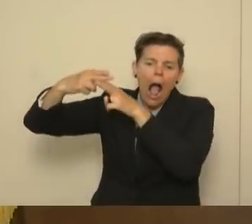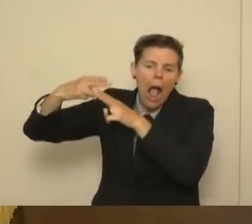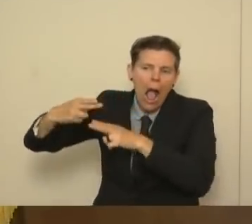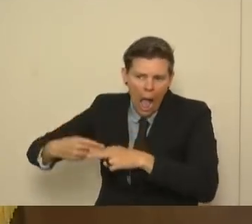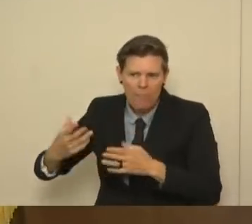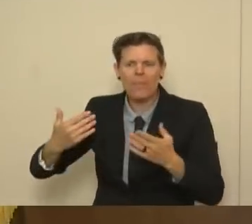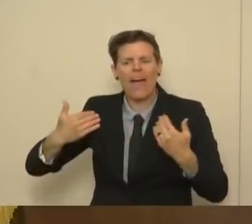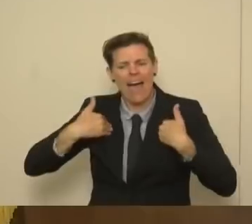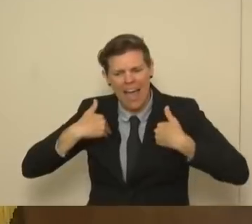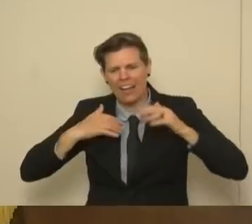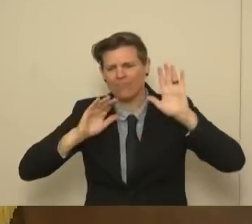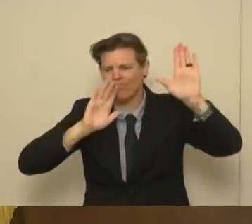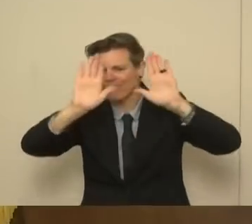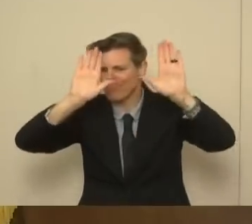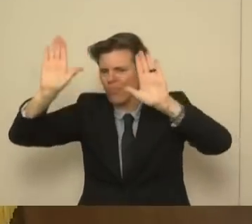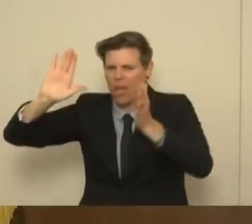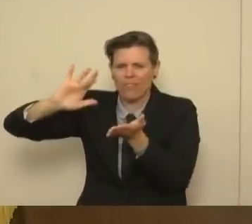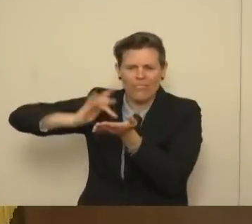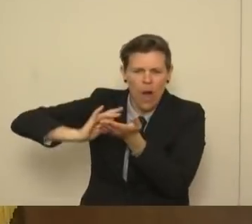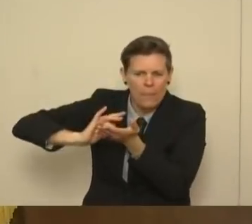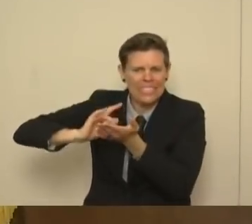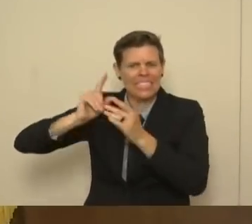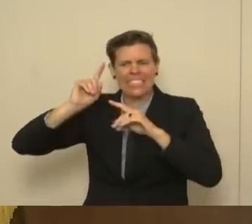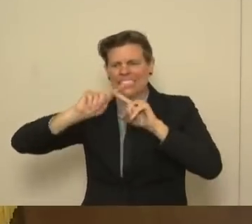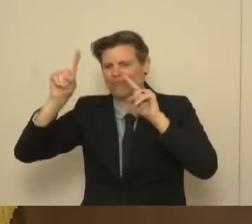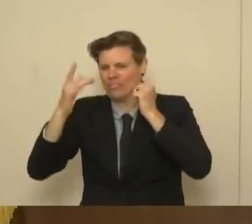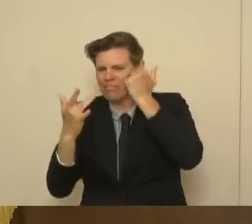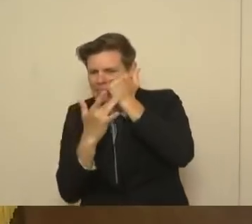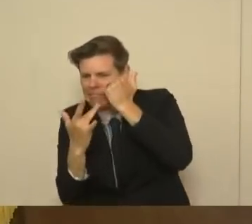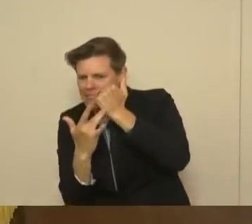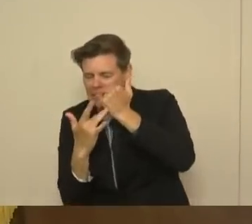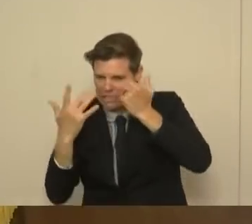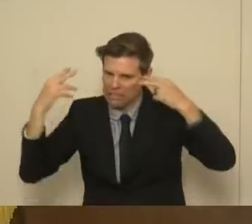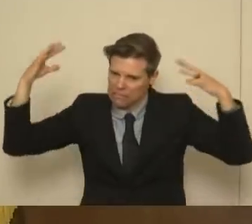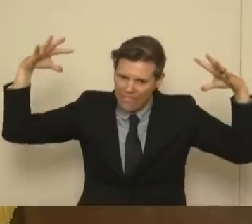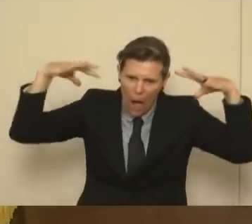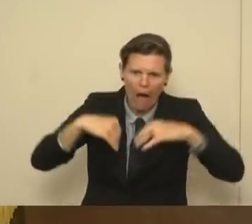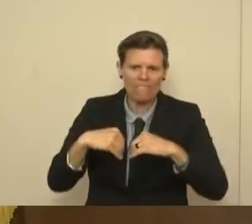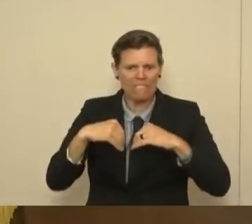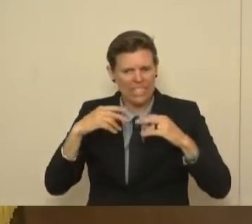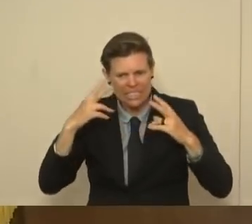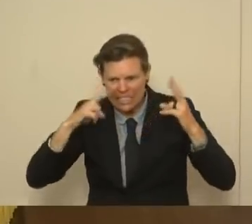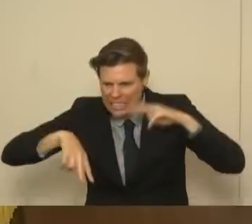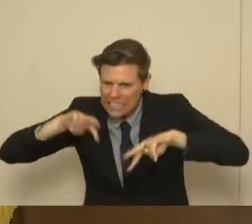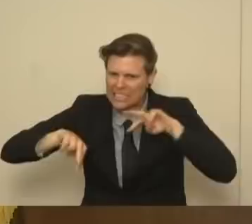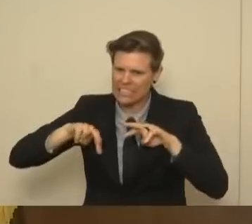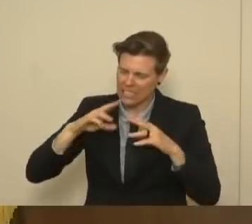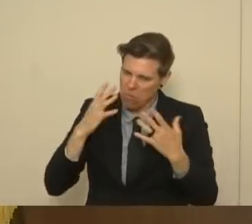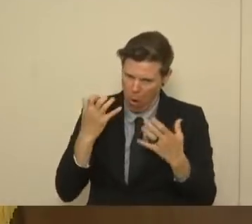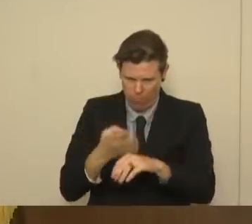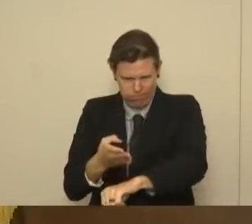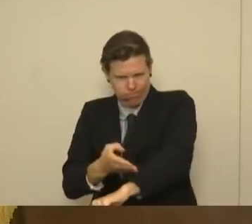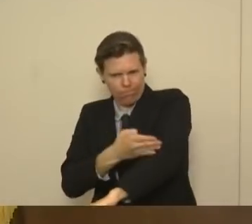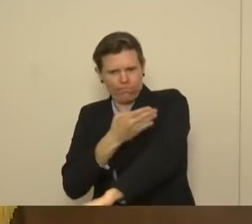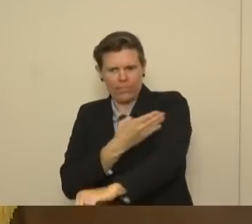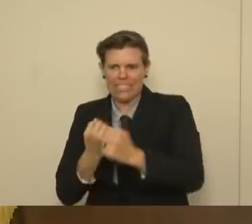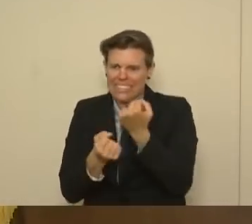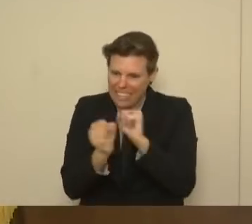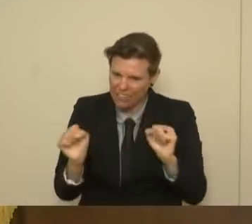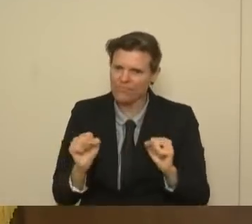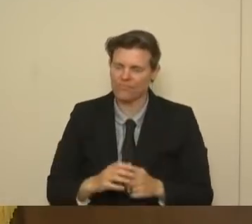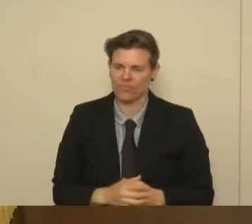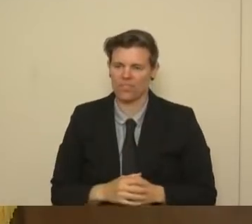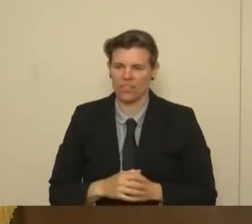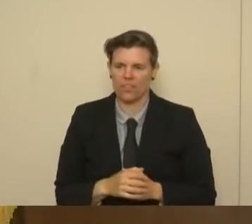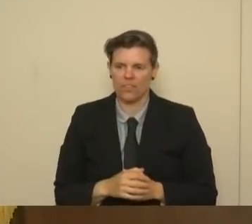and I believe to date, I've got no reason to believe that we aren't doing that safely. I do have reason to believe that maybe Russia isn't doing it safely.